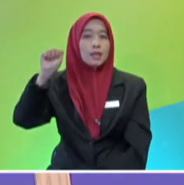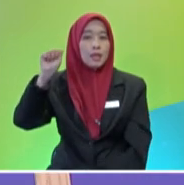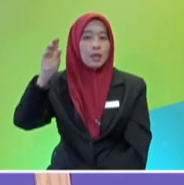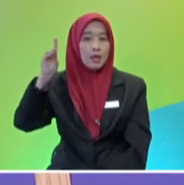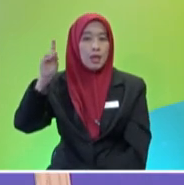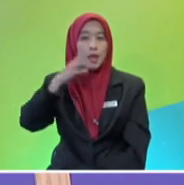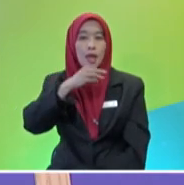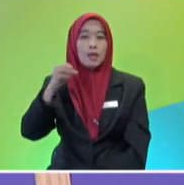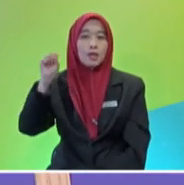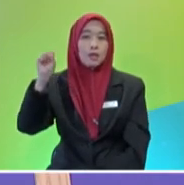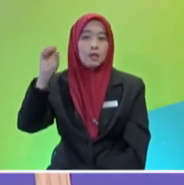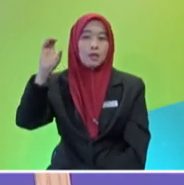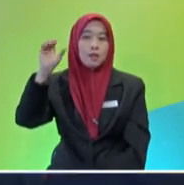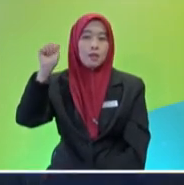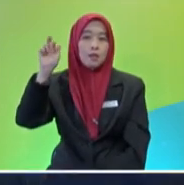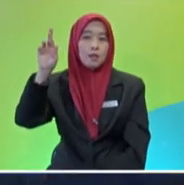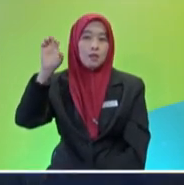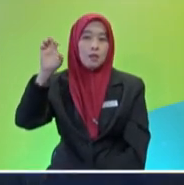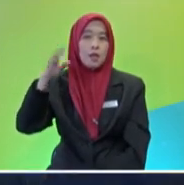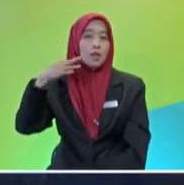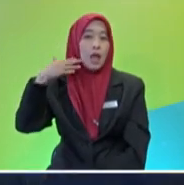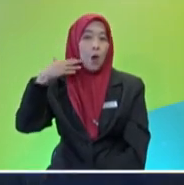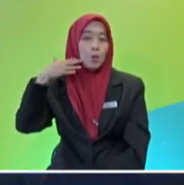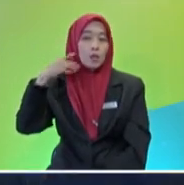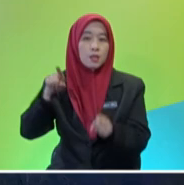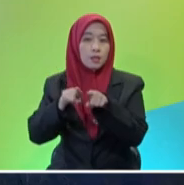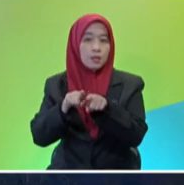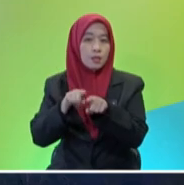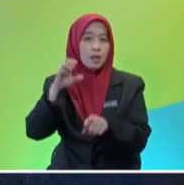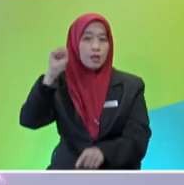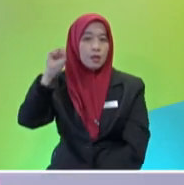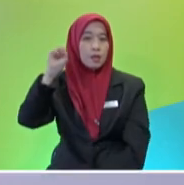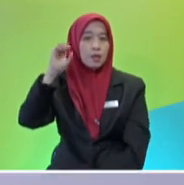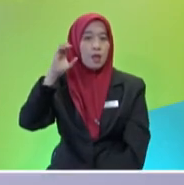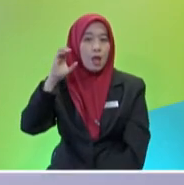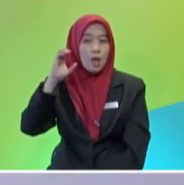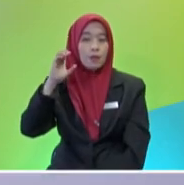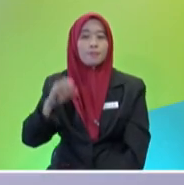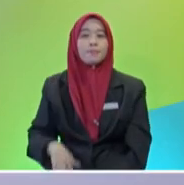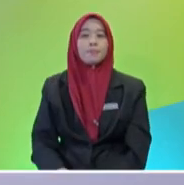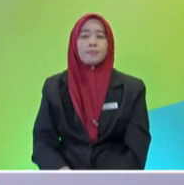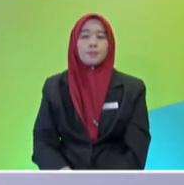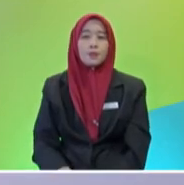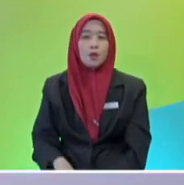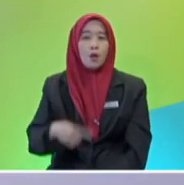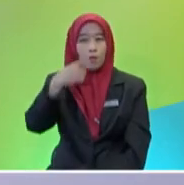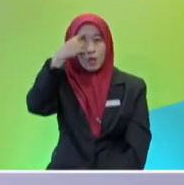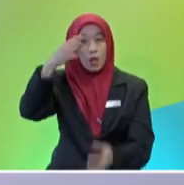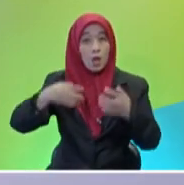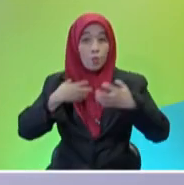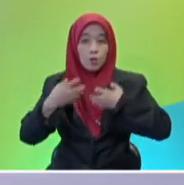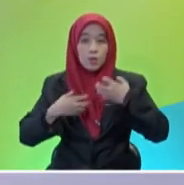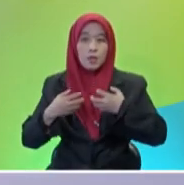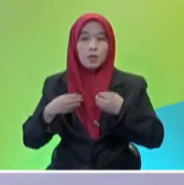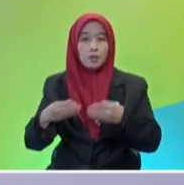and scared? And scared. Okay. So we learn initial sounds for the emotions, and then